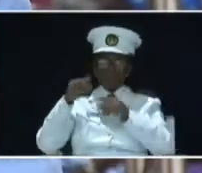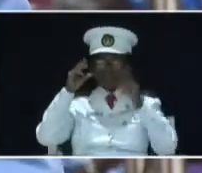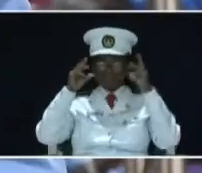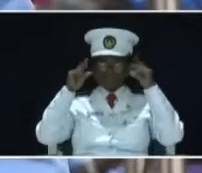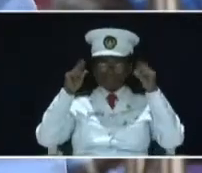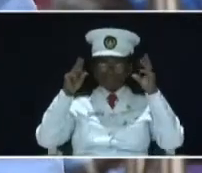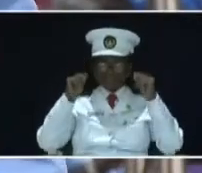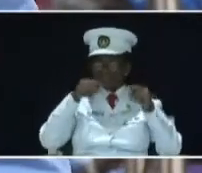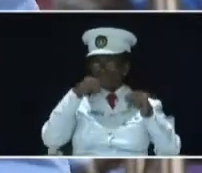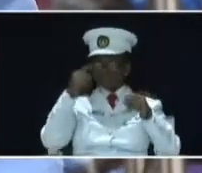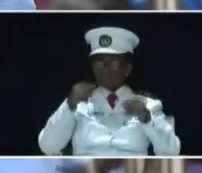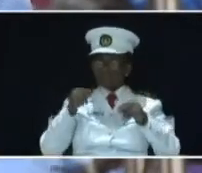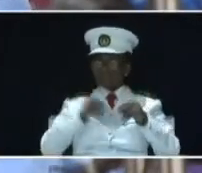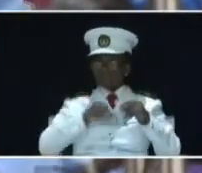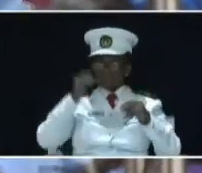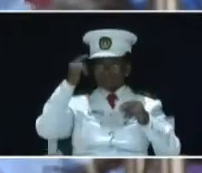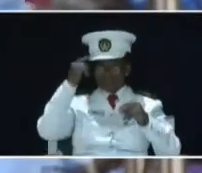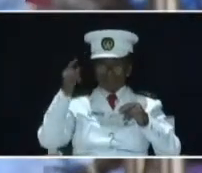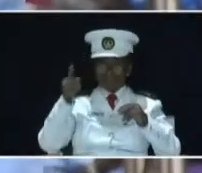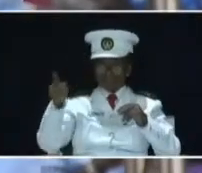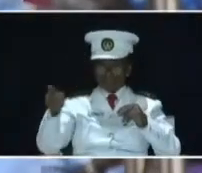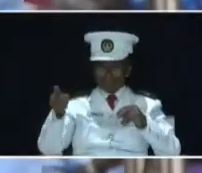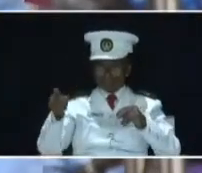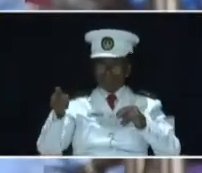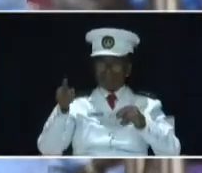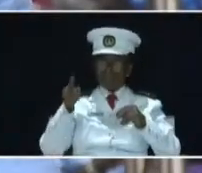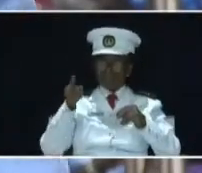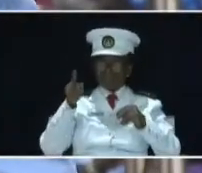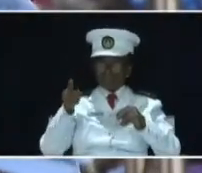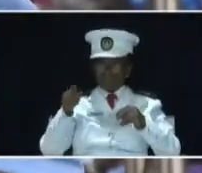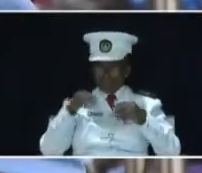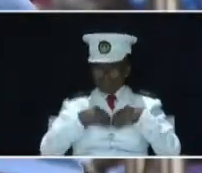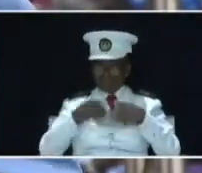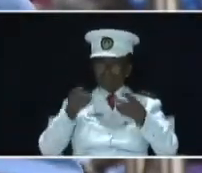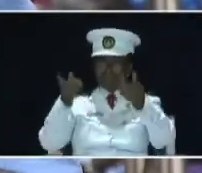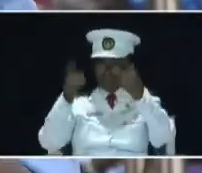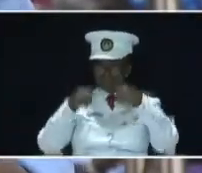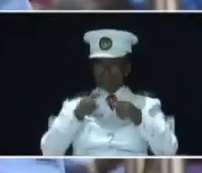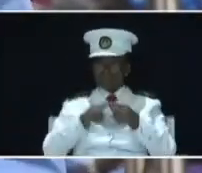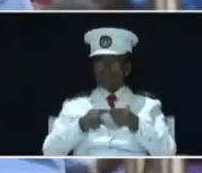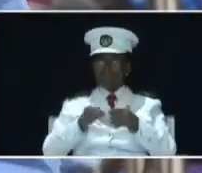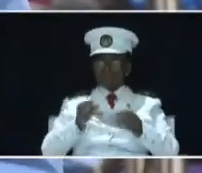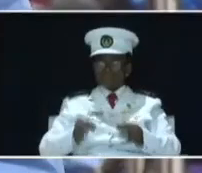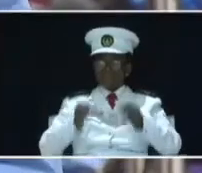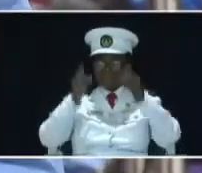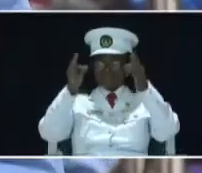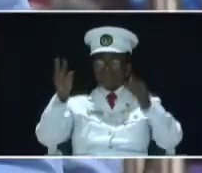I thought you said you have come to set them free.